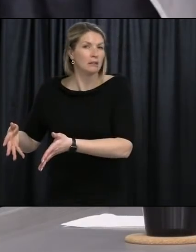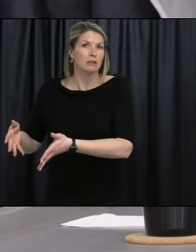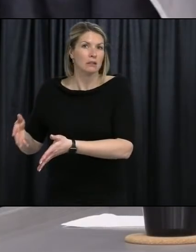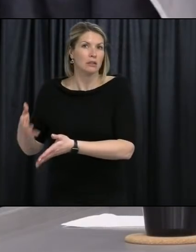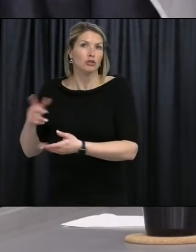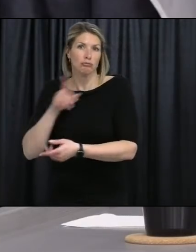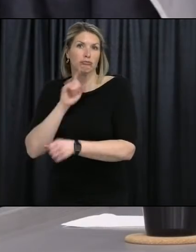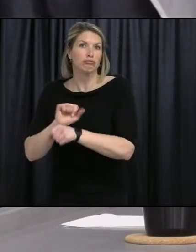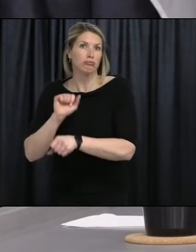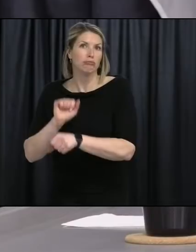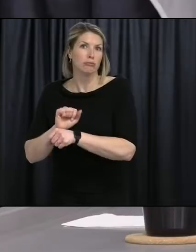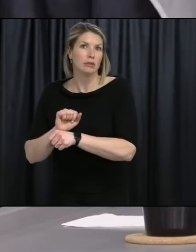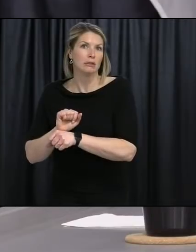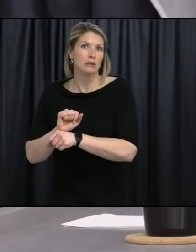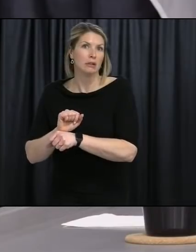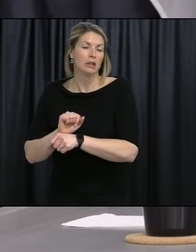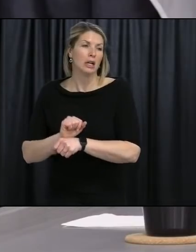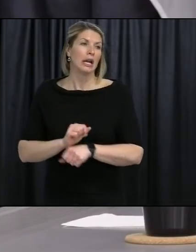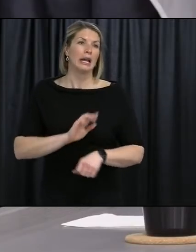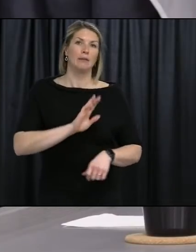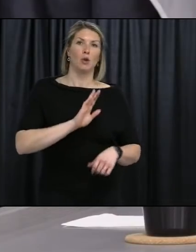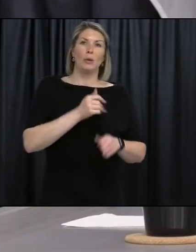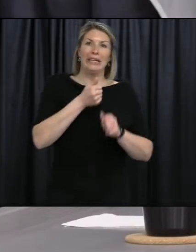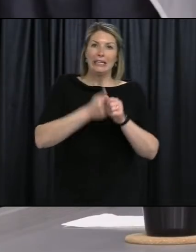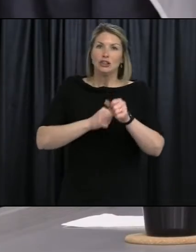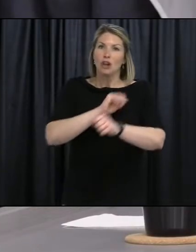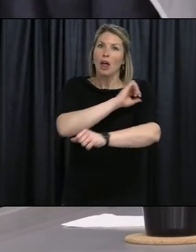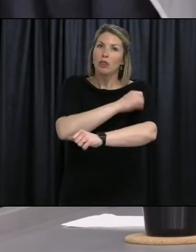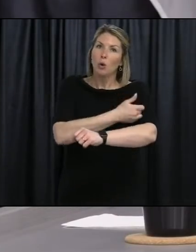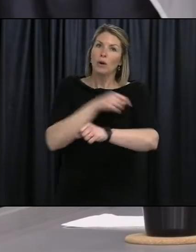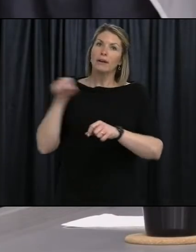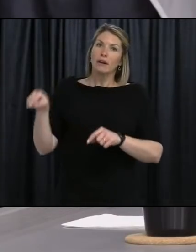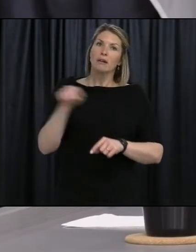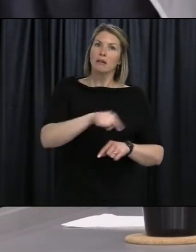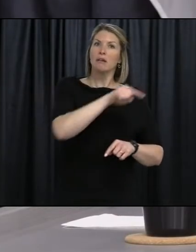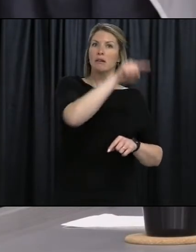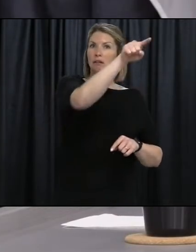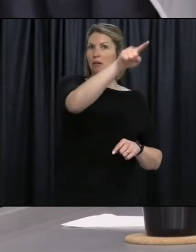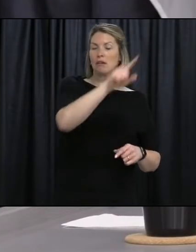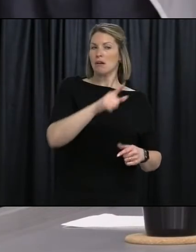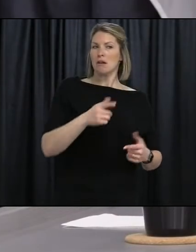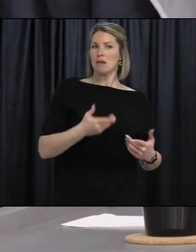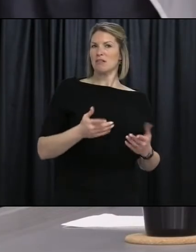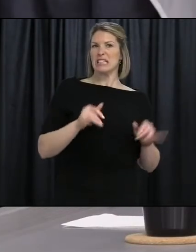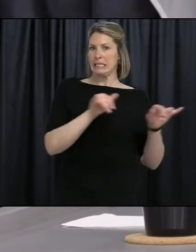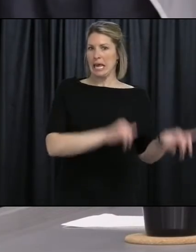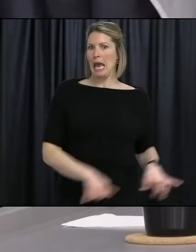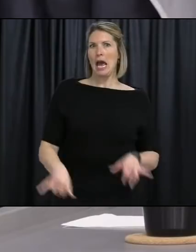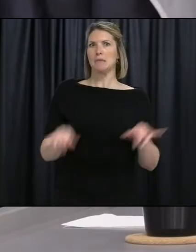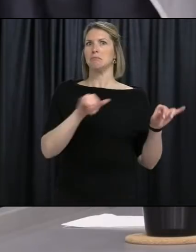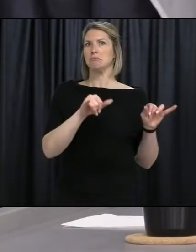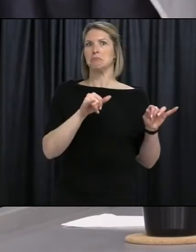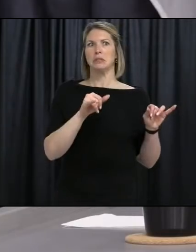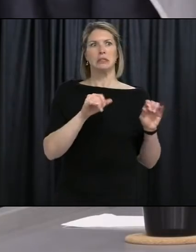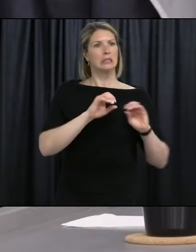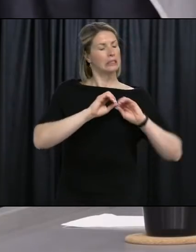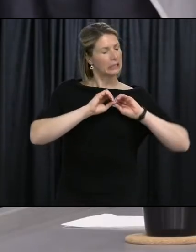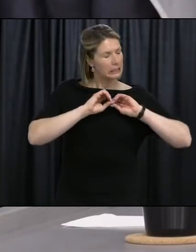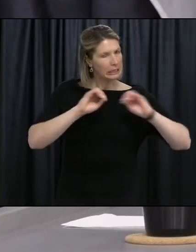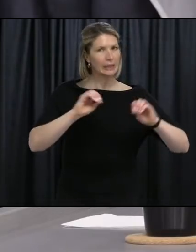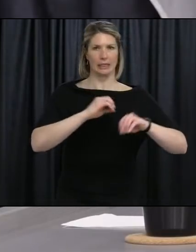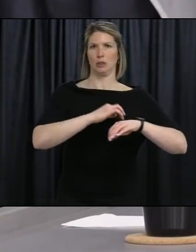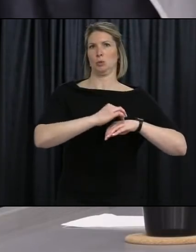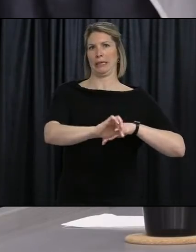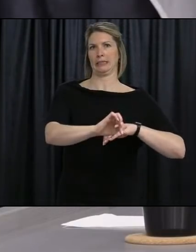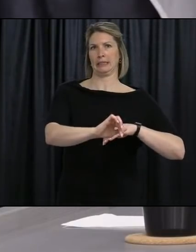So the instructions to the RHA, and indeed the attitude of the RHA, has very much been none of this goes